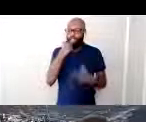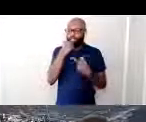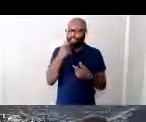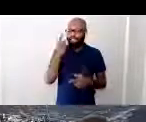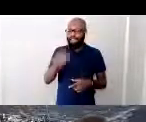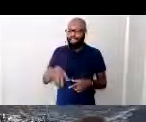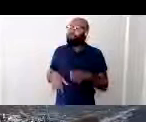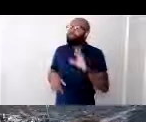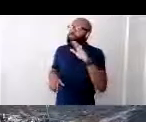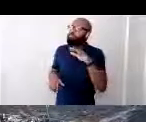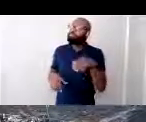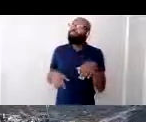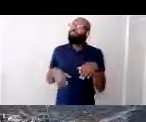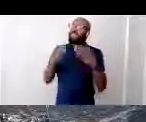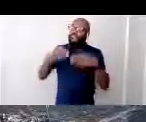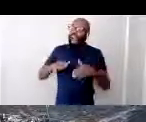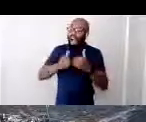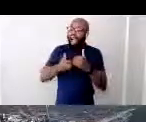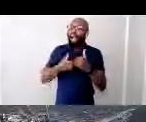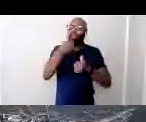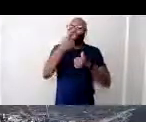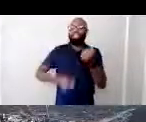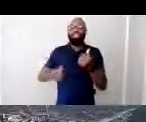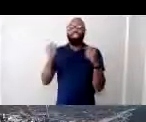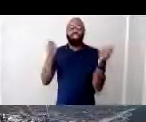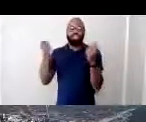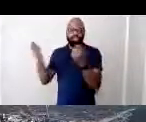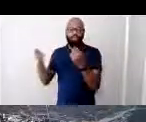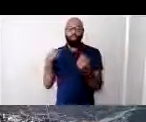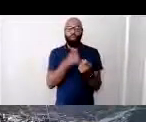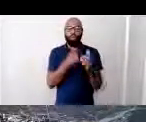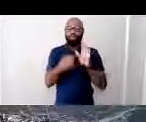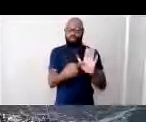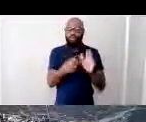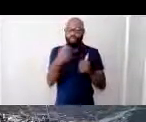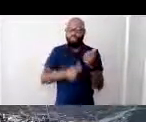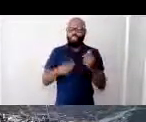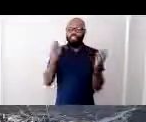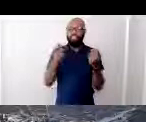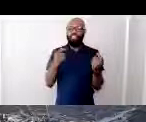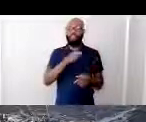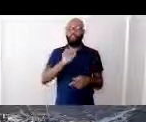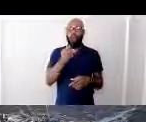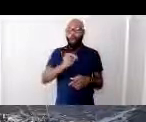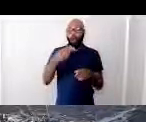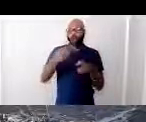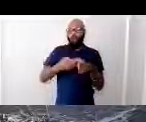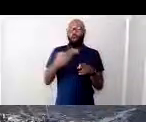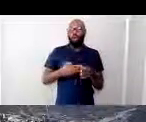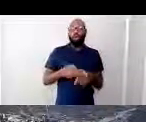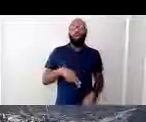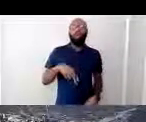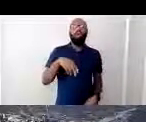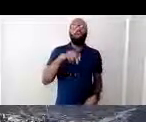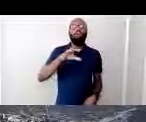broken down, Chris, by festival, but so what we show is, and then each festival kind of puts in their own, what we call SEFA, special events